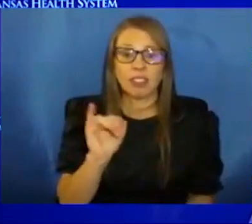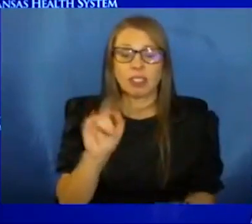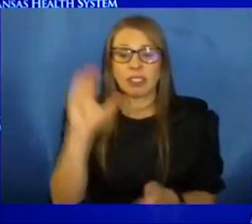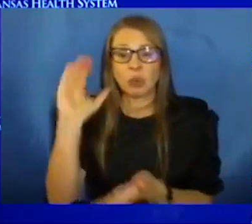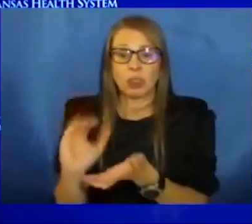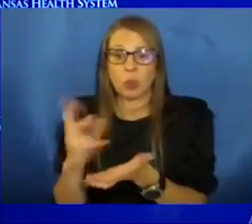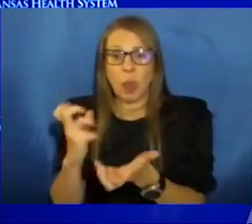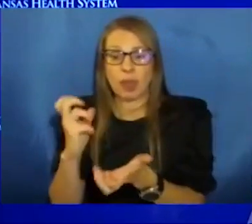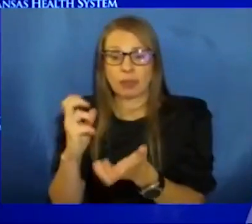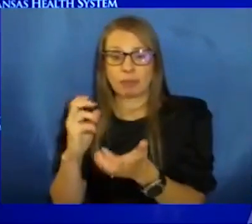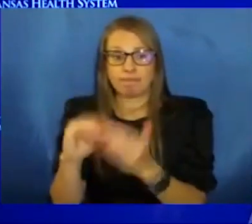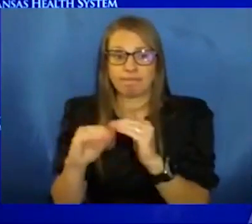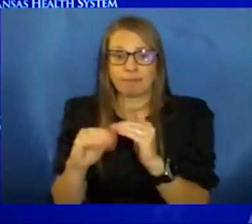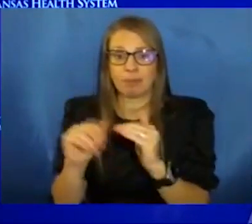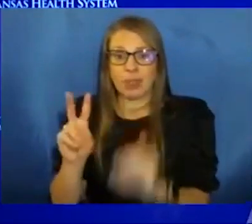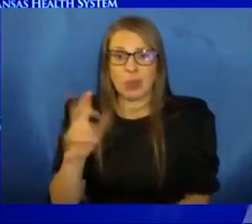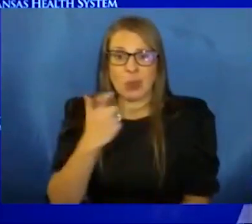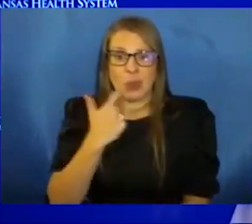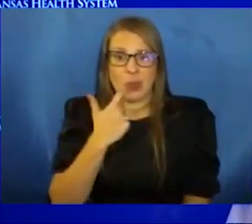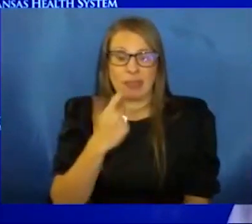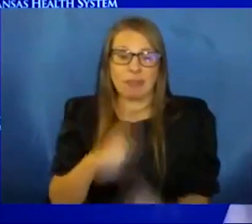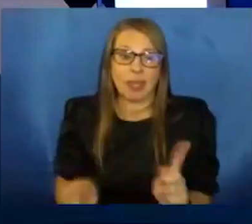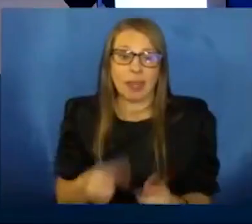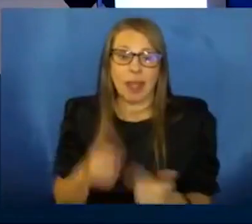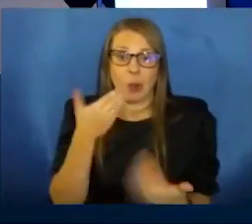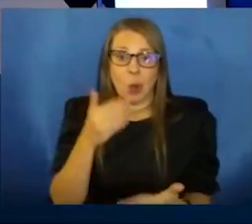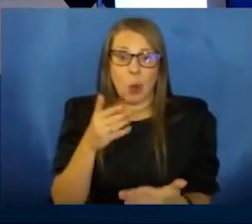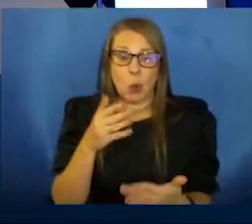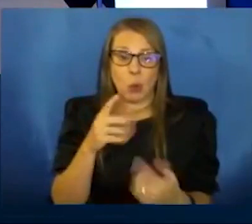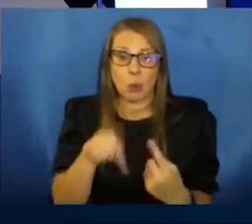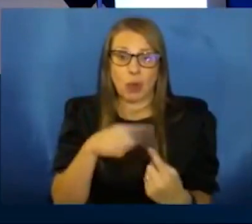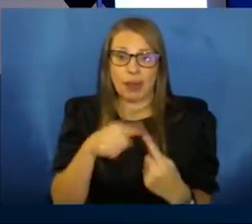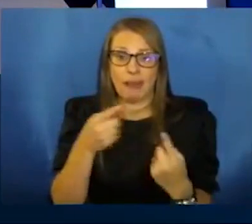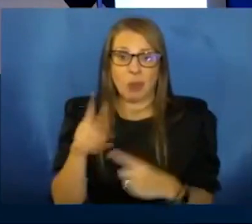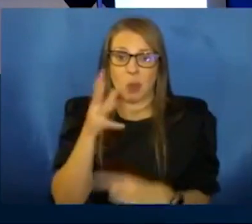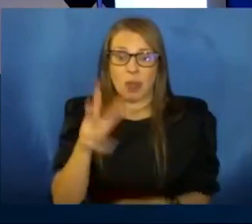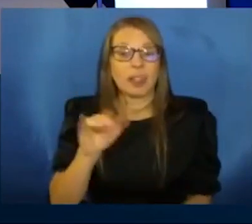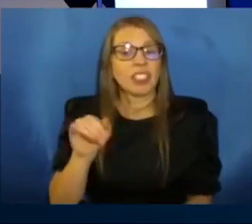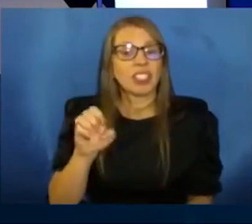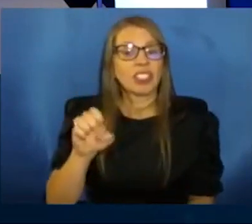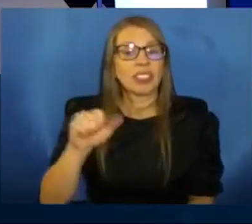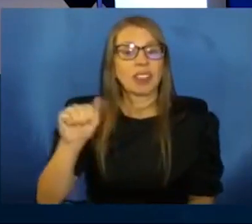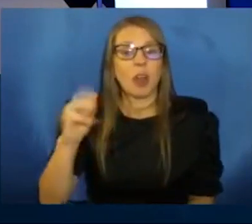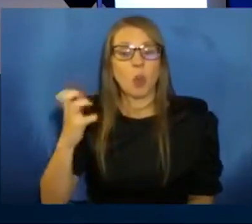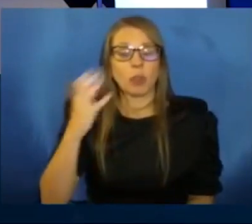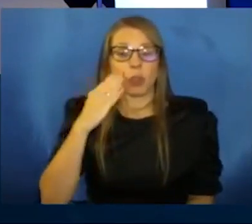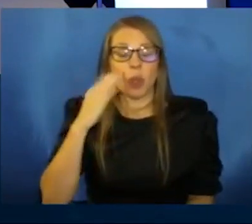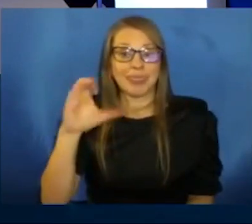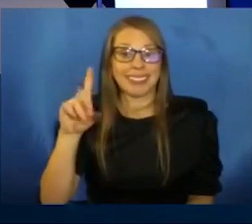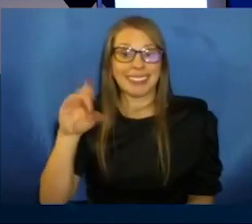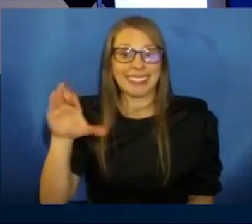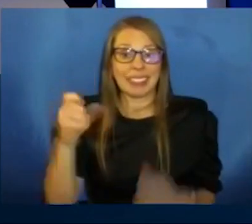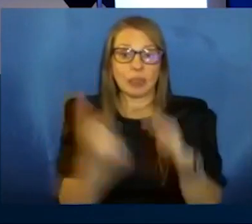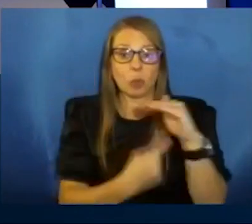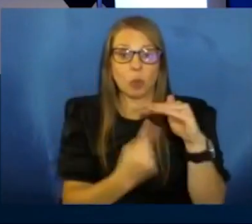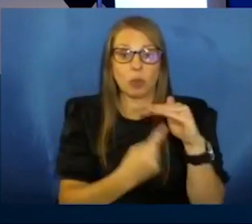Great question. It's a great question, and we don't necessarily know if Delta will quite follow this, but in general,